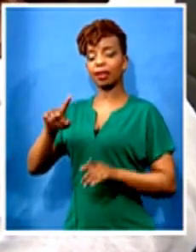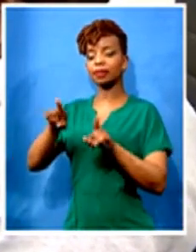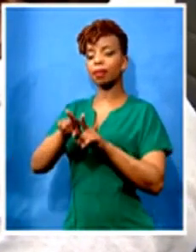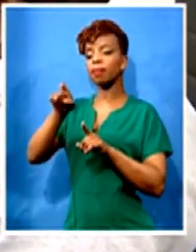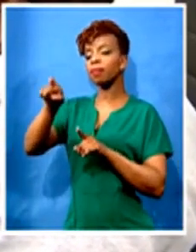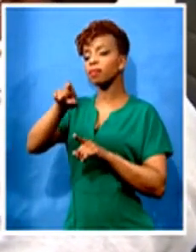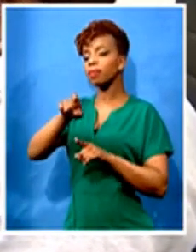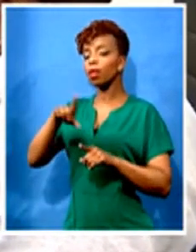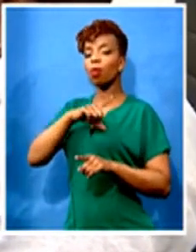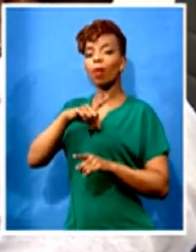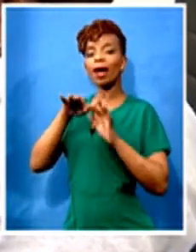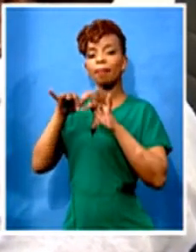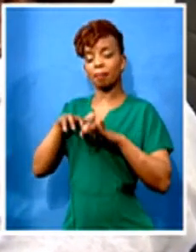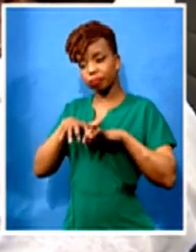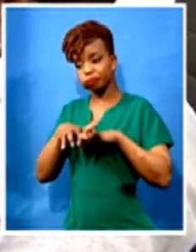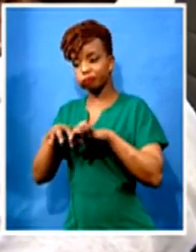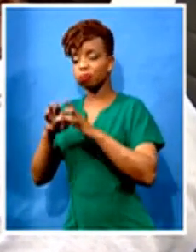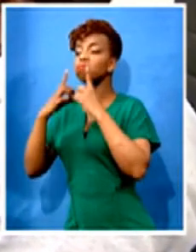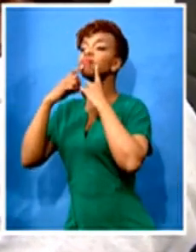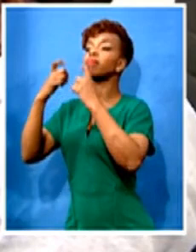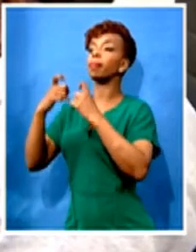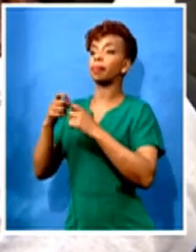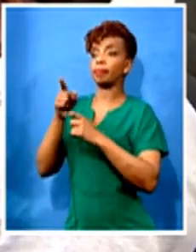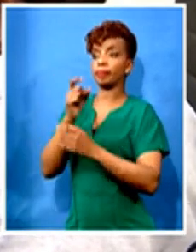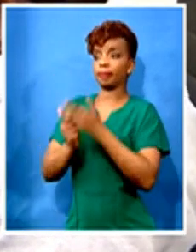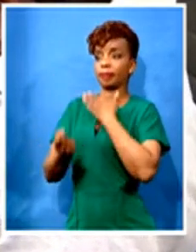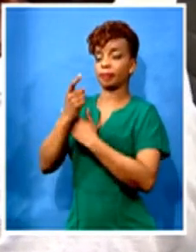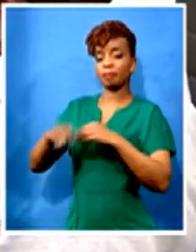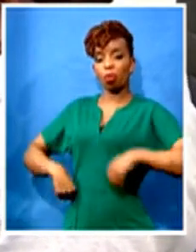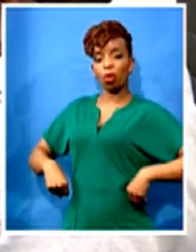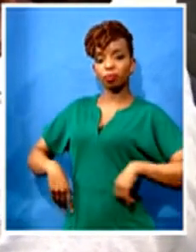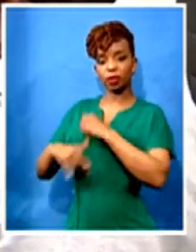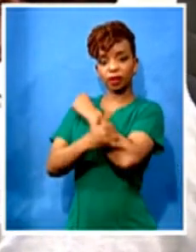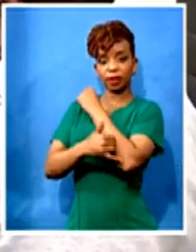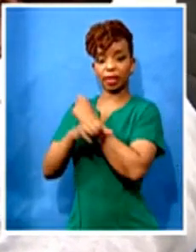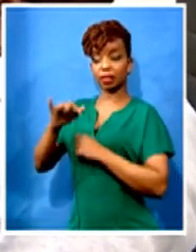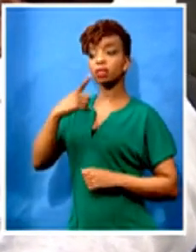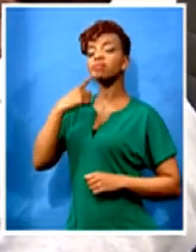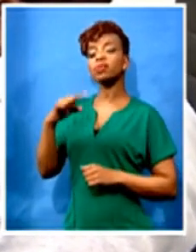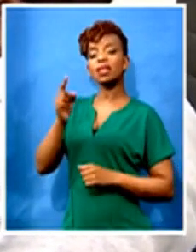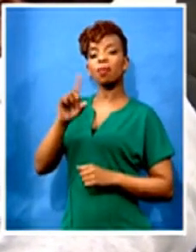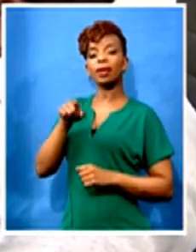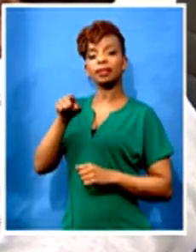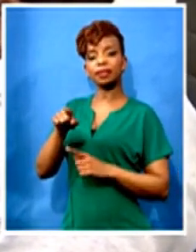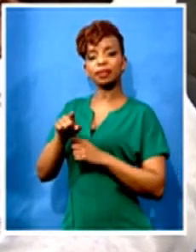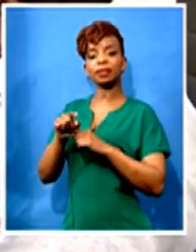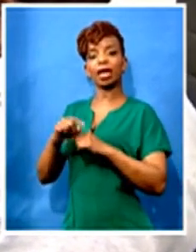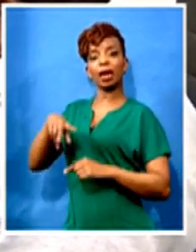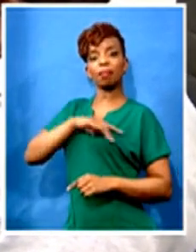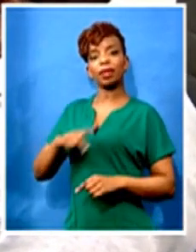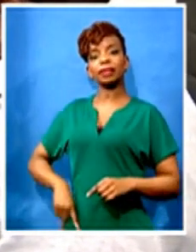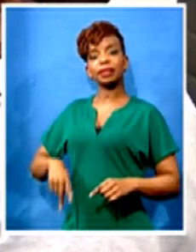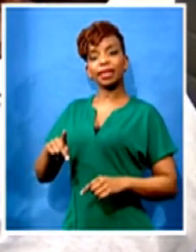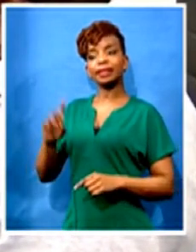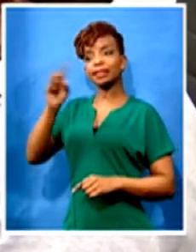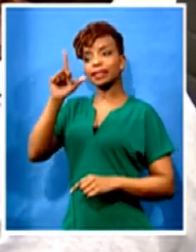corruption that's taking place in the country. What do you have to say about the Zimbabwean president and ZANU-PF, the General Secretary, Emmerson Mnangagwa, not